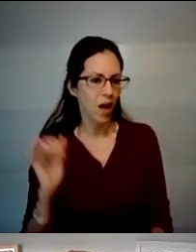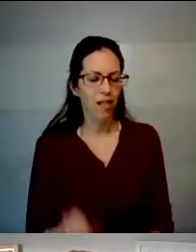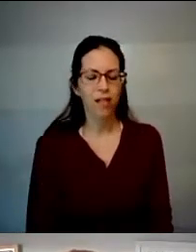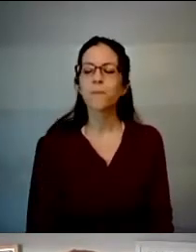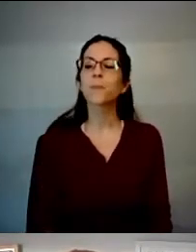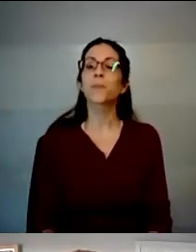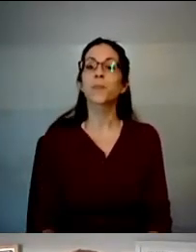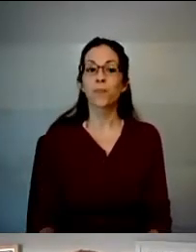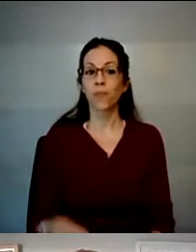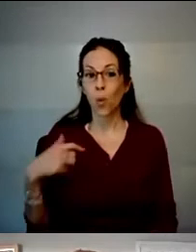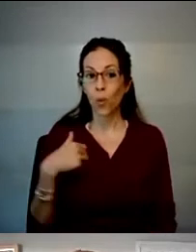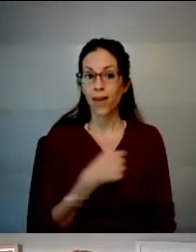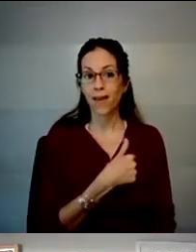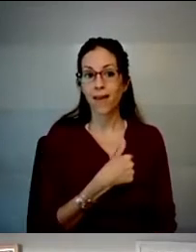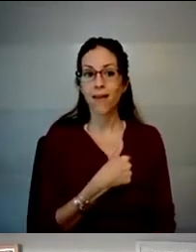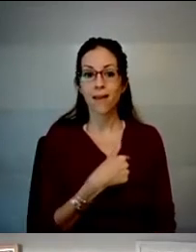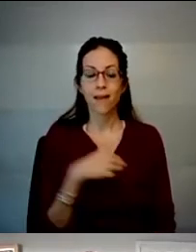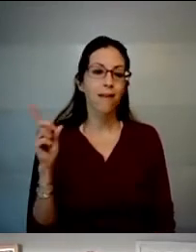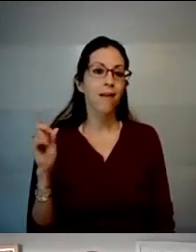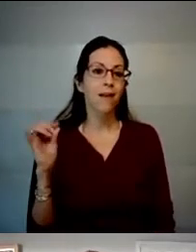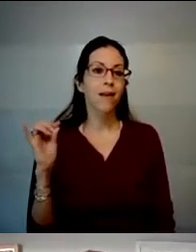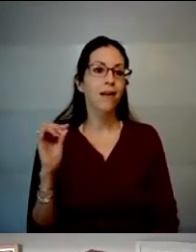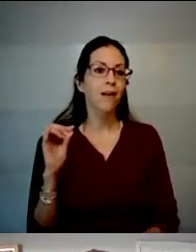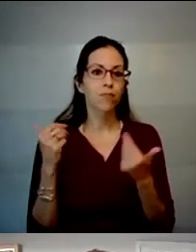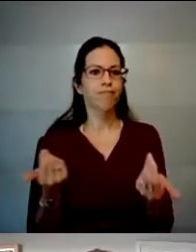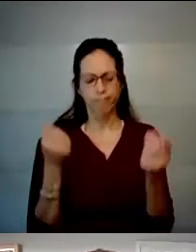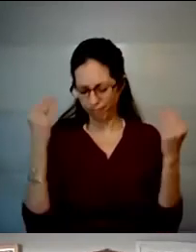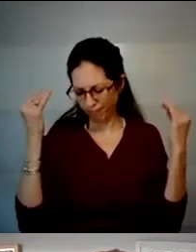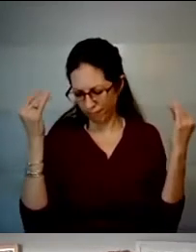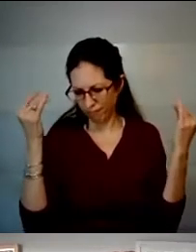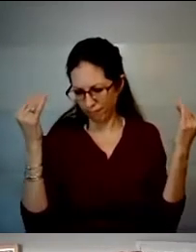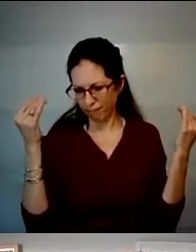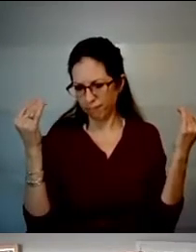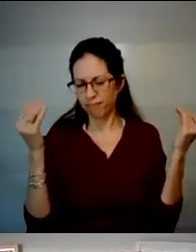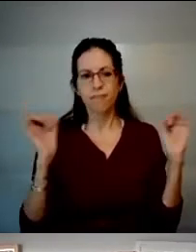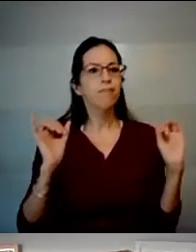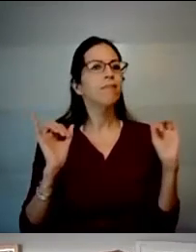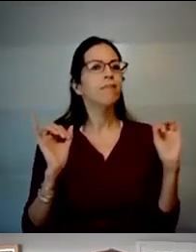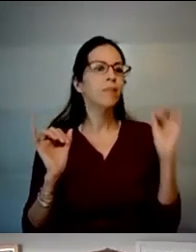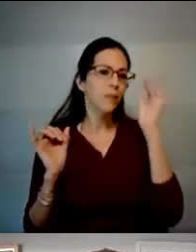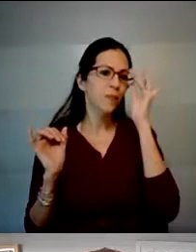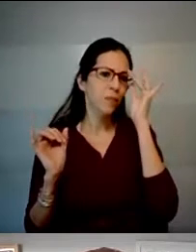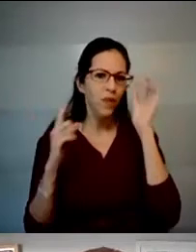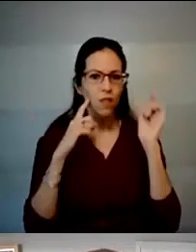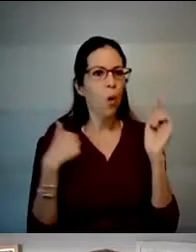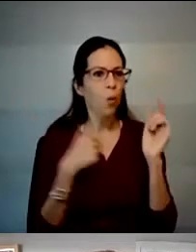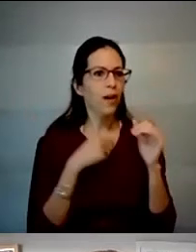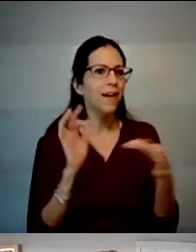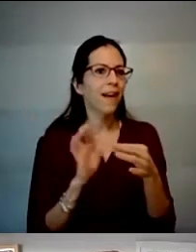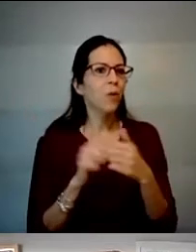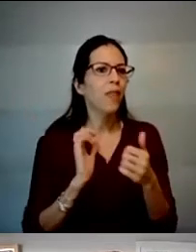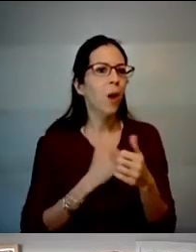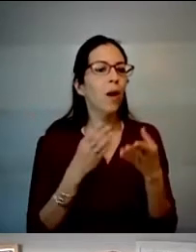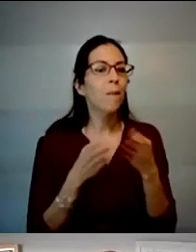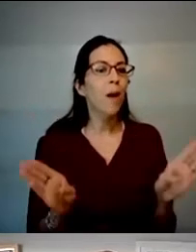So we, you know, did some internal brainstorming and in fact tapped into our public engagement,